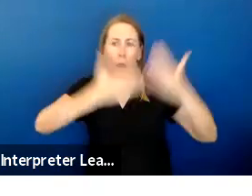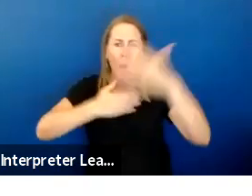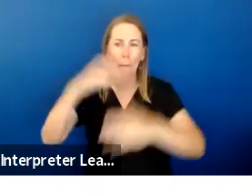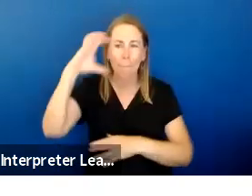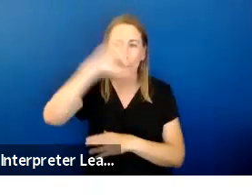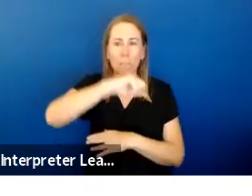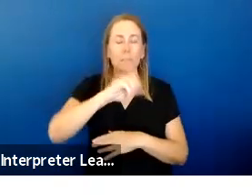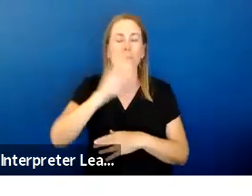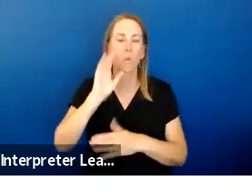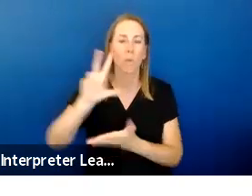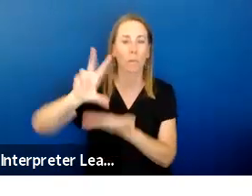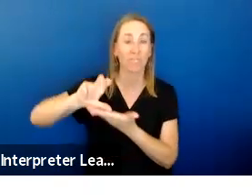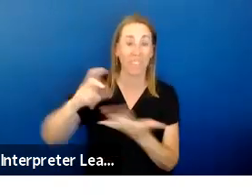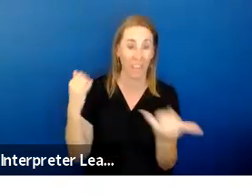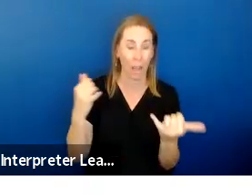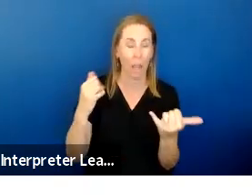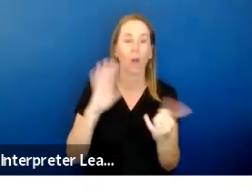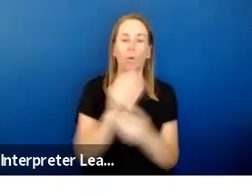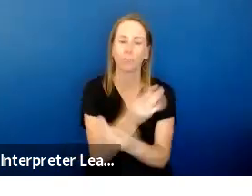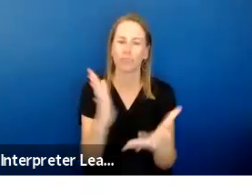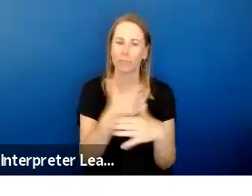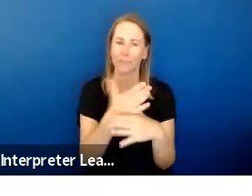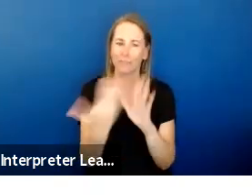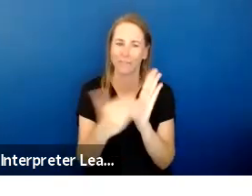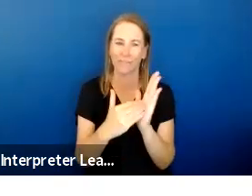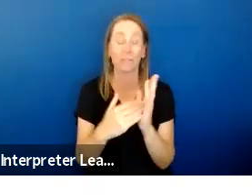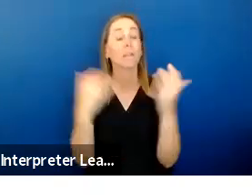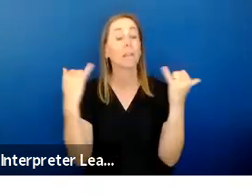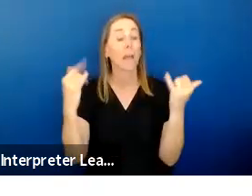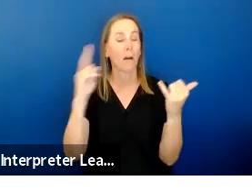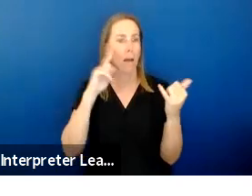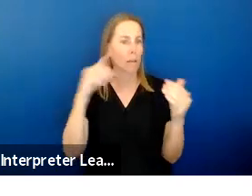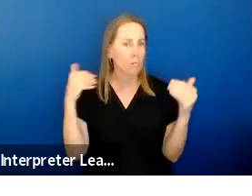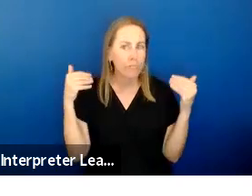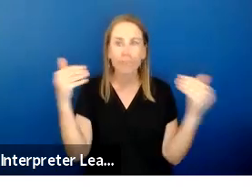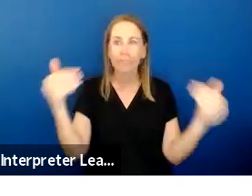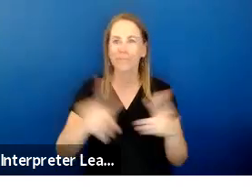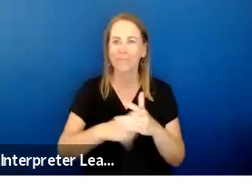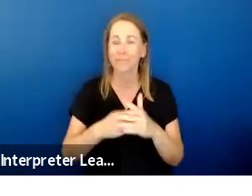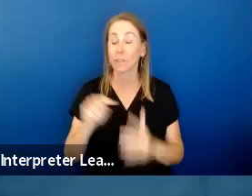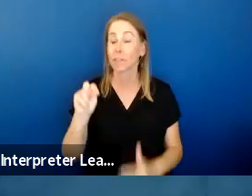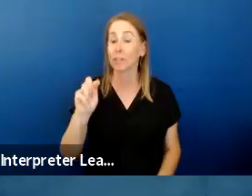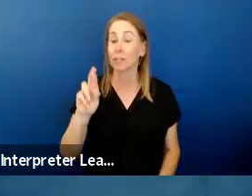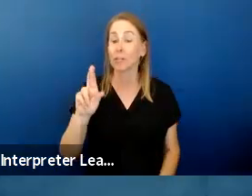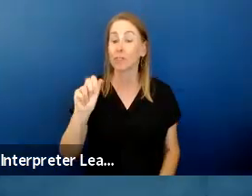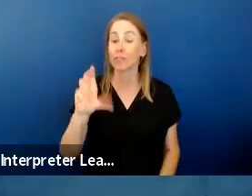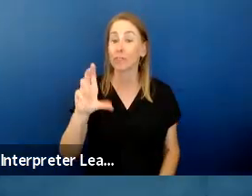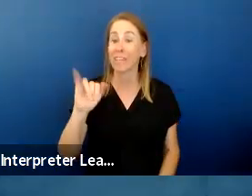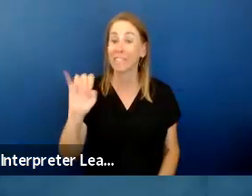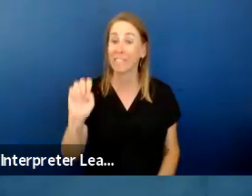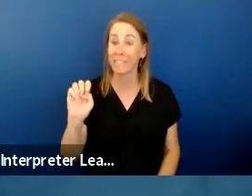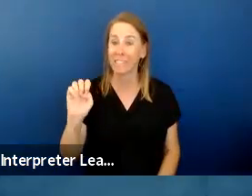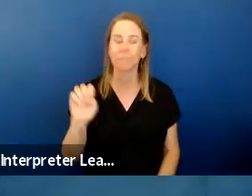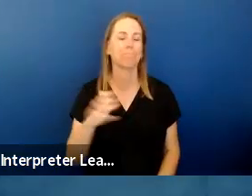it. So with no further ado, let's go ahead and get started. Tracy. Thanks,